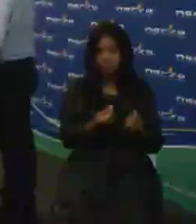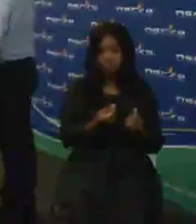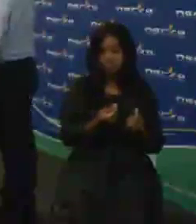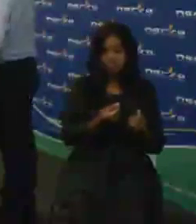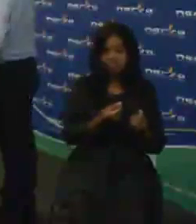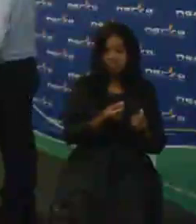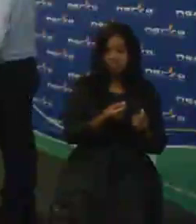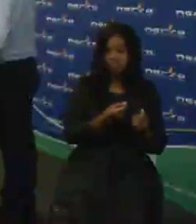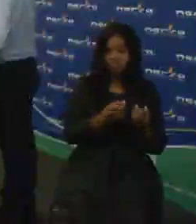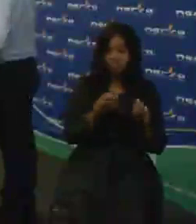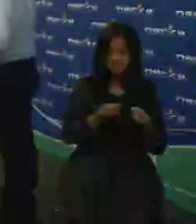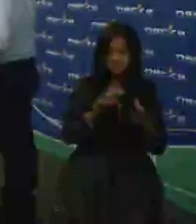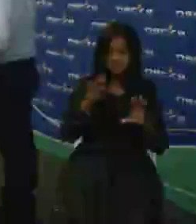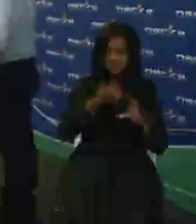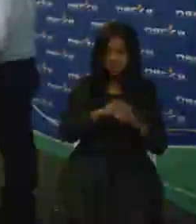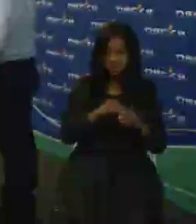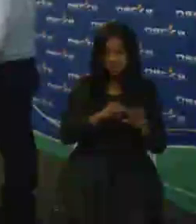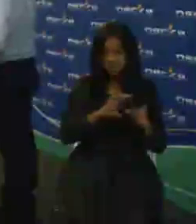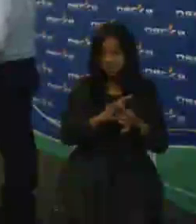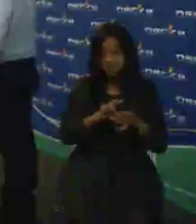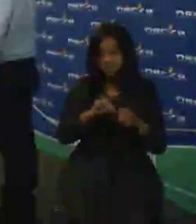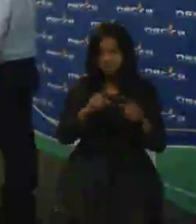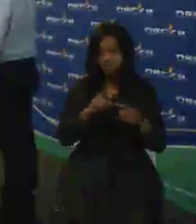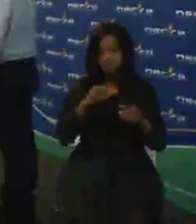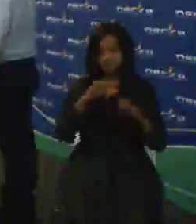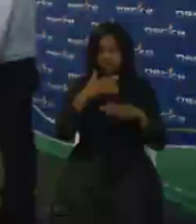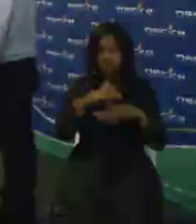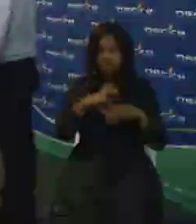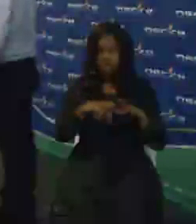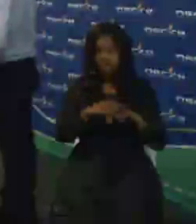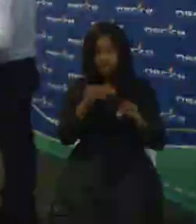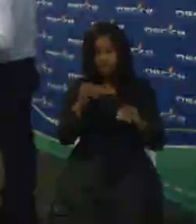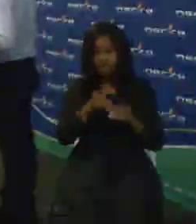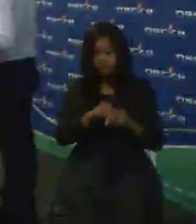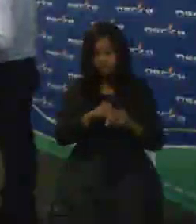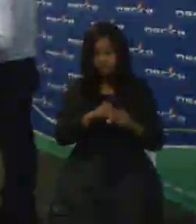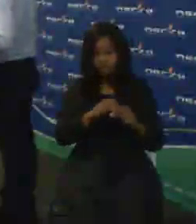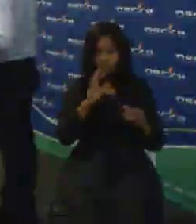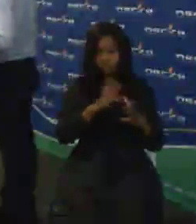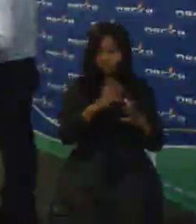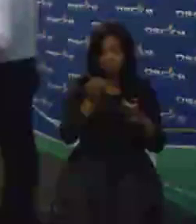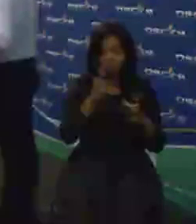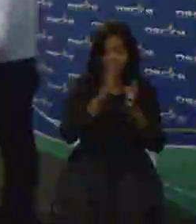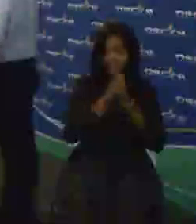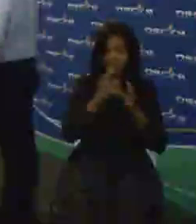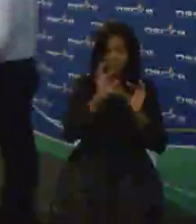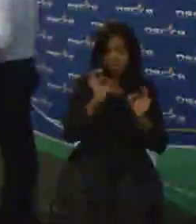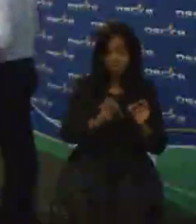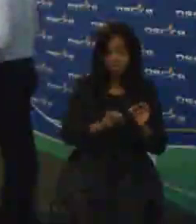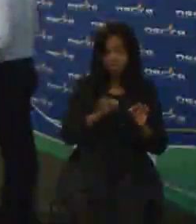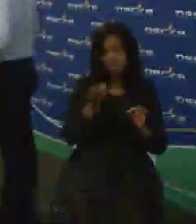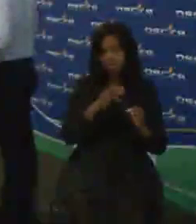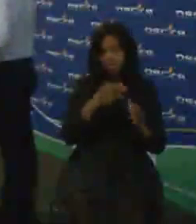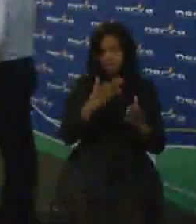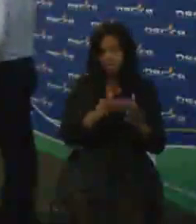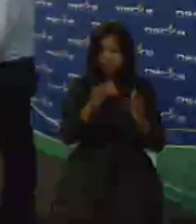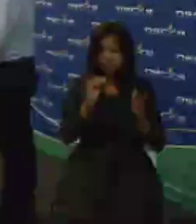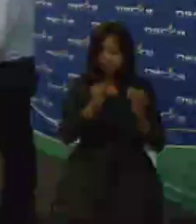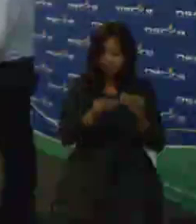essentially input cost relative to output, is reduced by 1% or 5% or 10%, we can model that